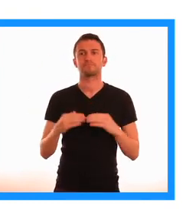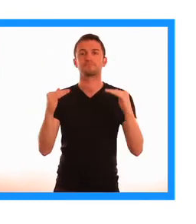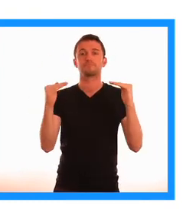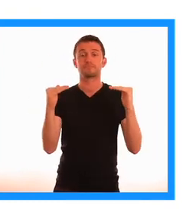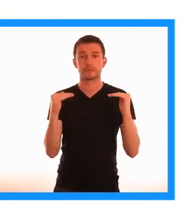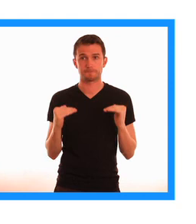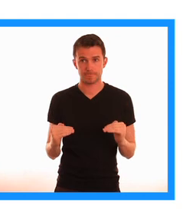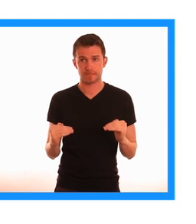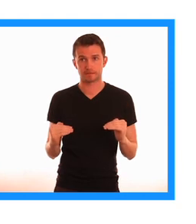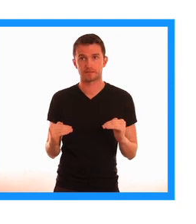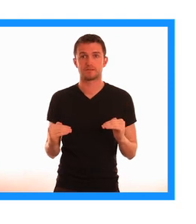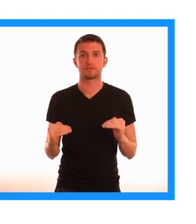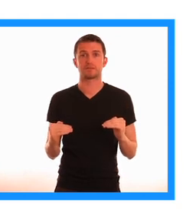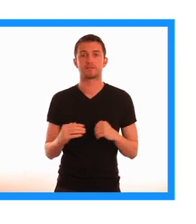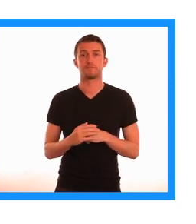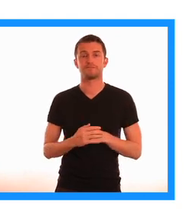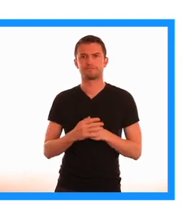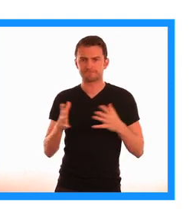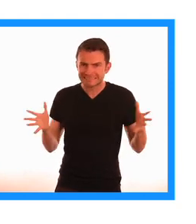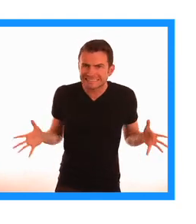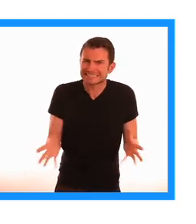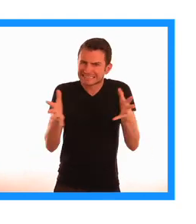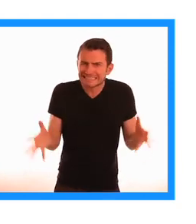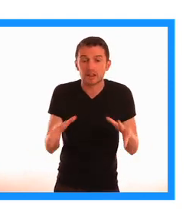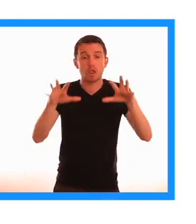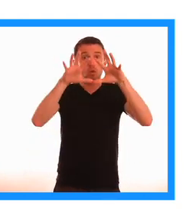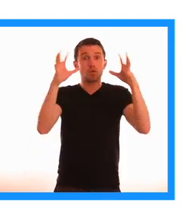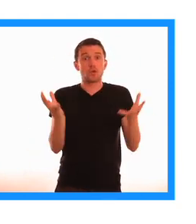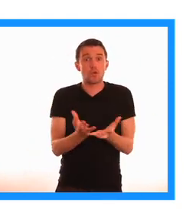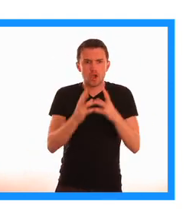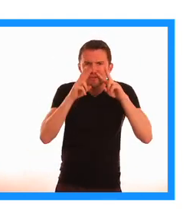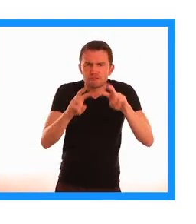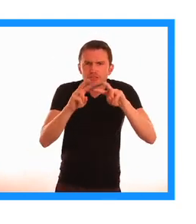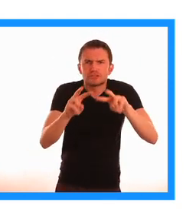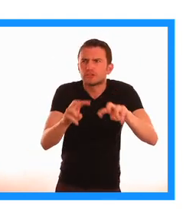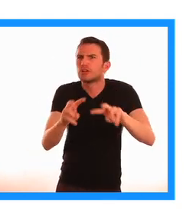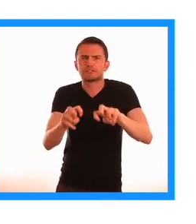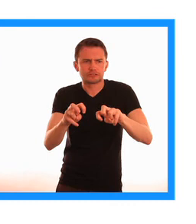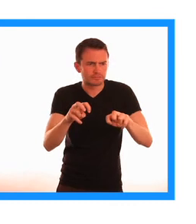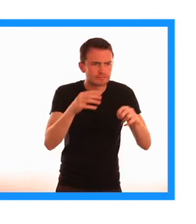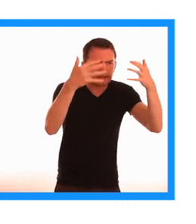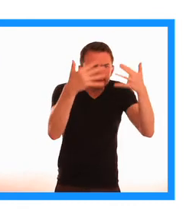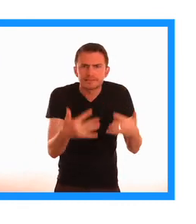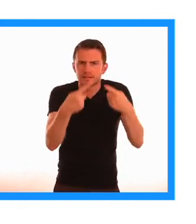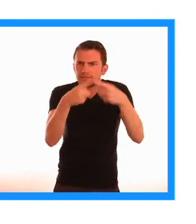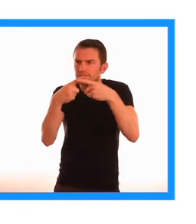Promote a concerted global research agenda on disability to generate the reliable and comparable data needed to guide planning and